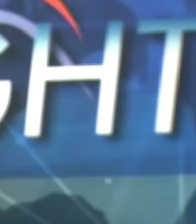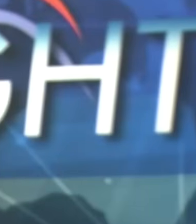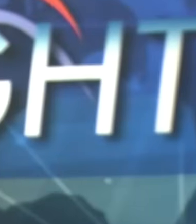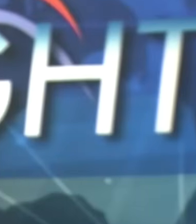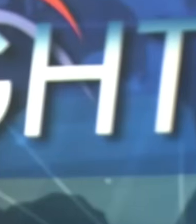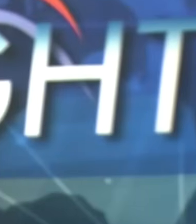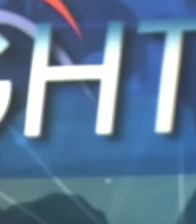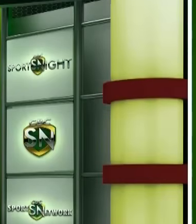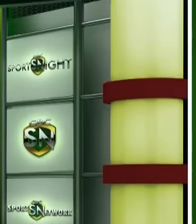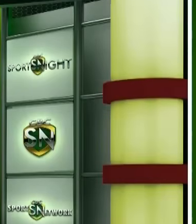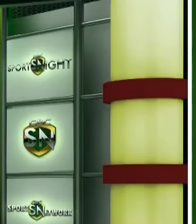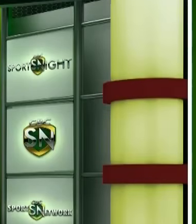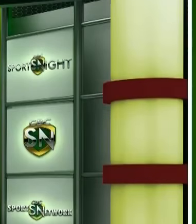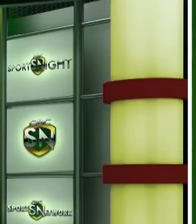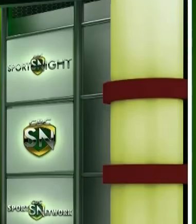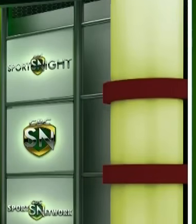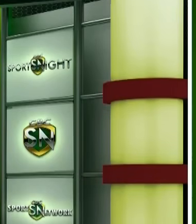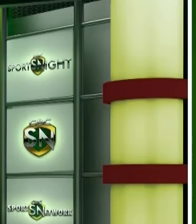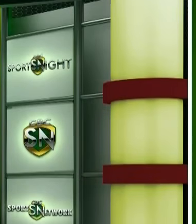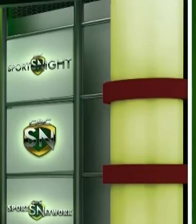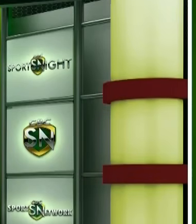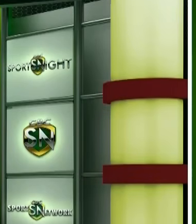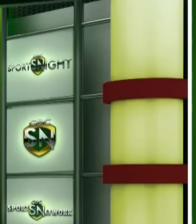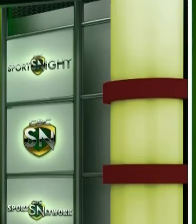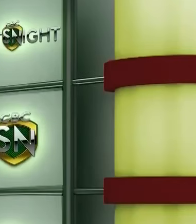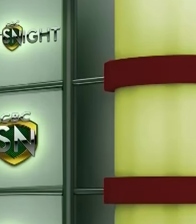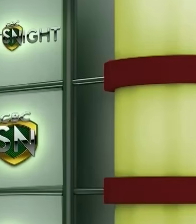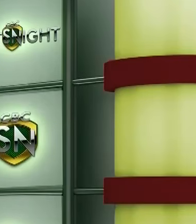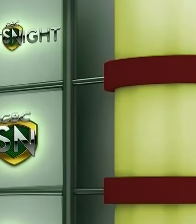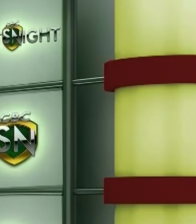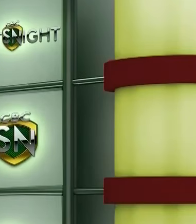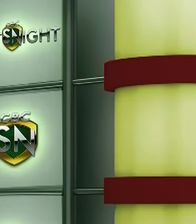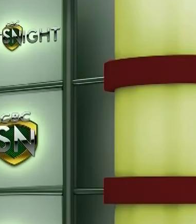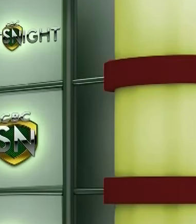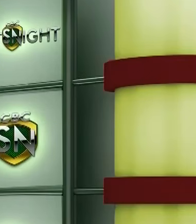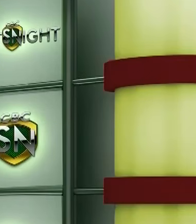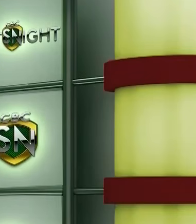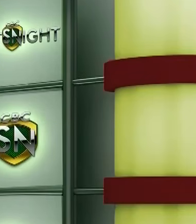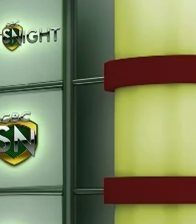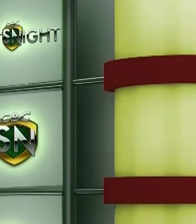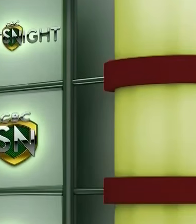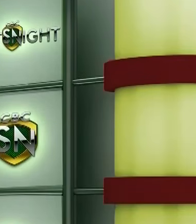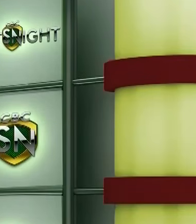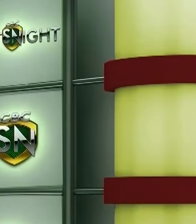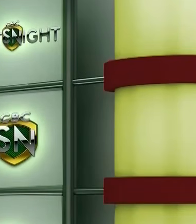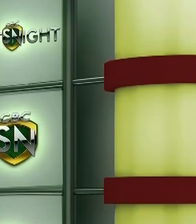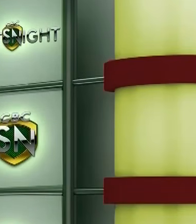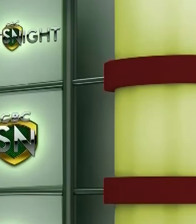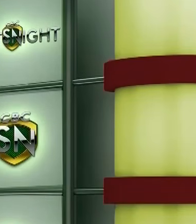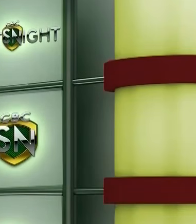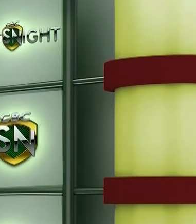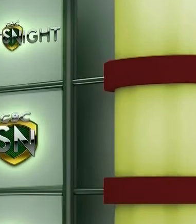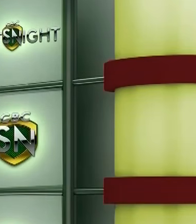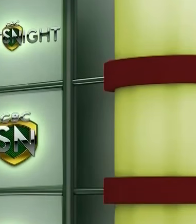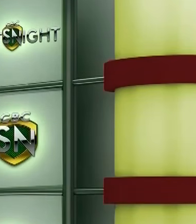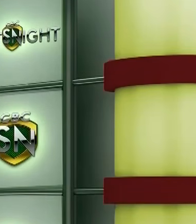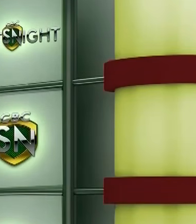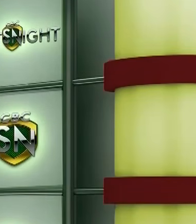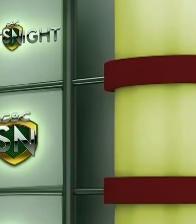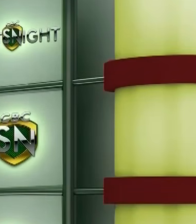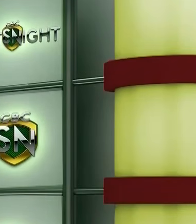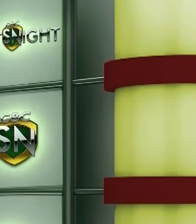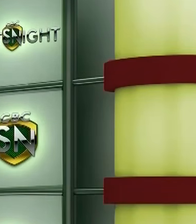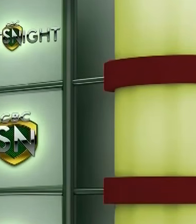Well, Mark is back with the second half of sports. Indeed, we're going to start with football, where Weymouth Wales have retained the BFA Champions